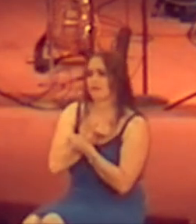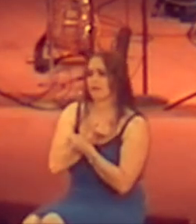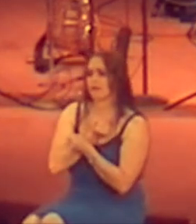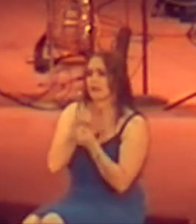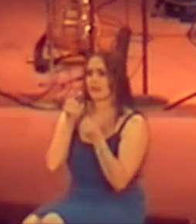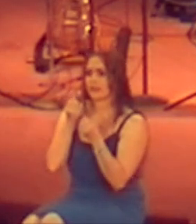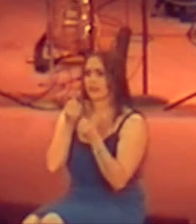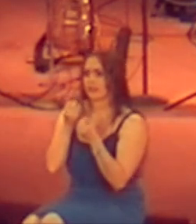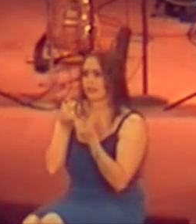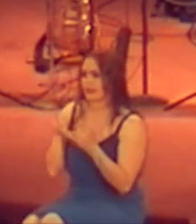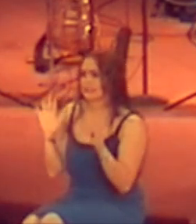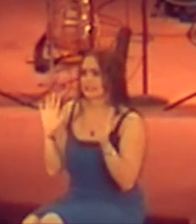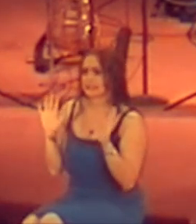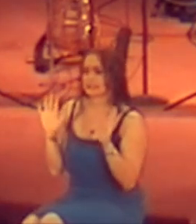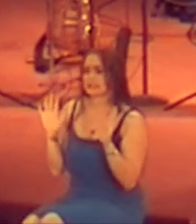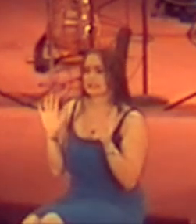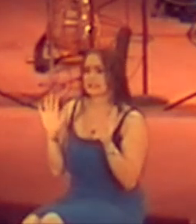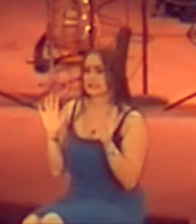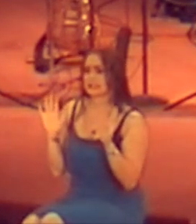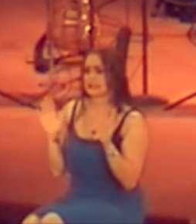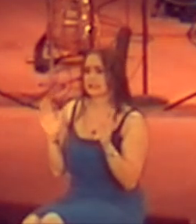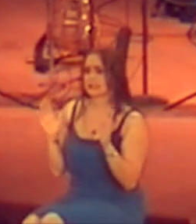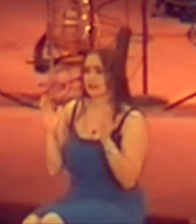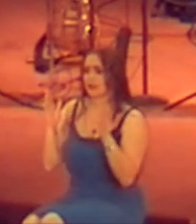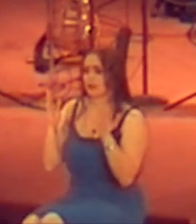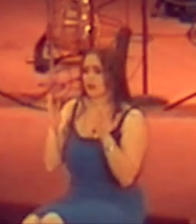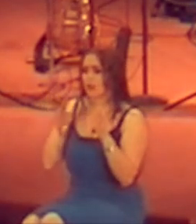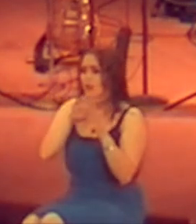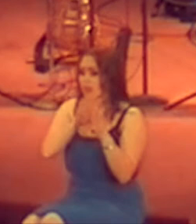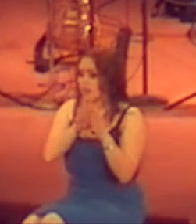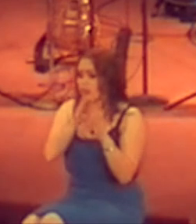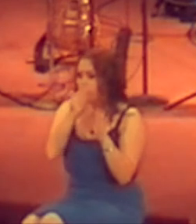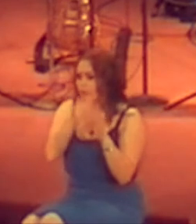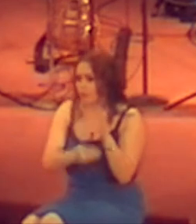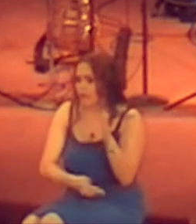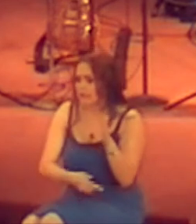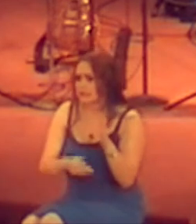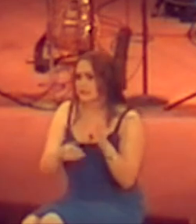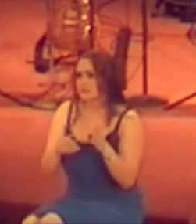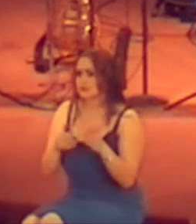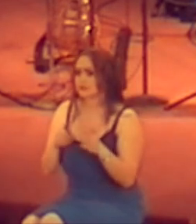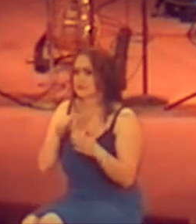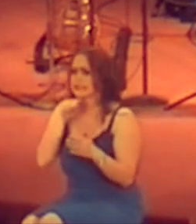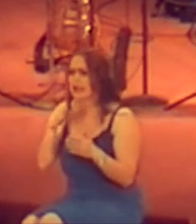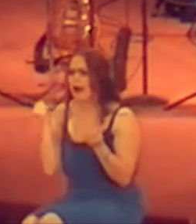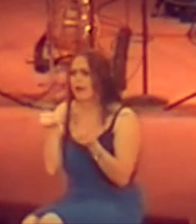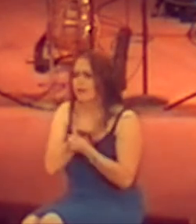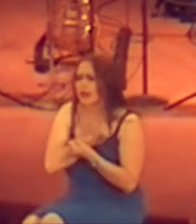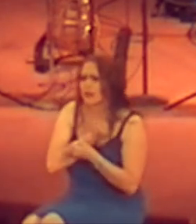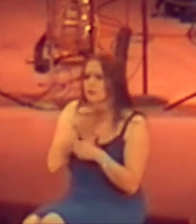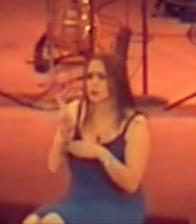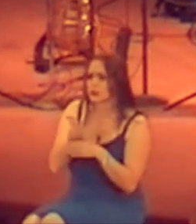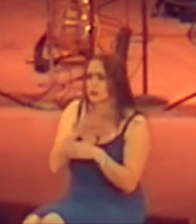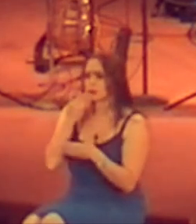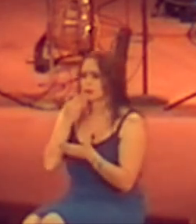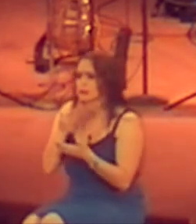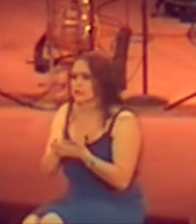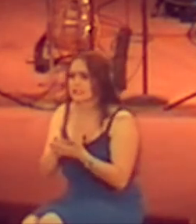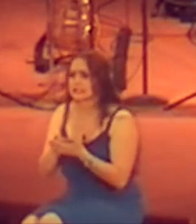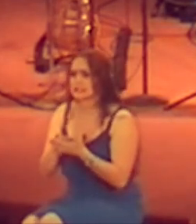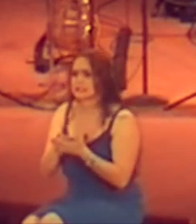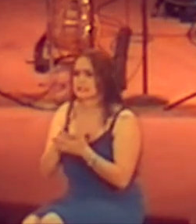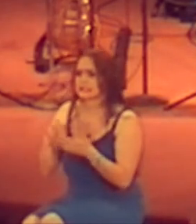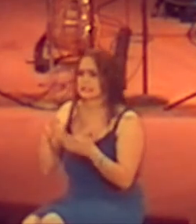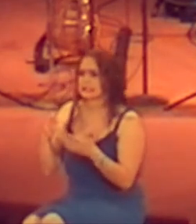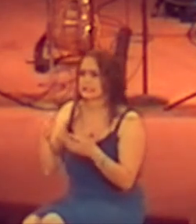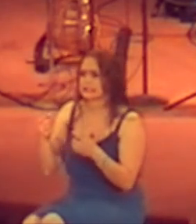The rest of the mirrors, they were bombarded with words like fat, unworthy, unloved, used goods, damaged, worthless,